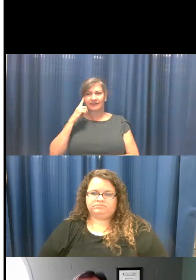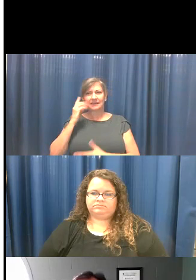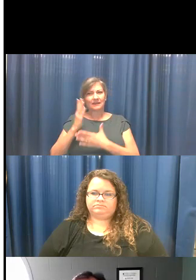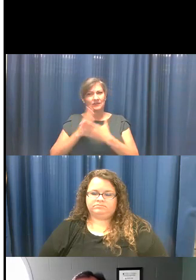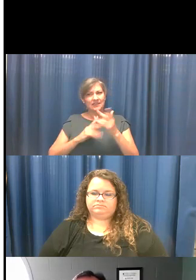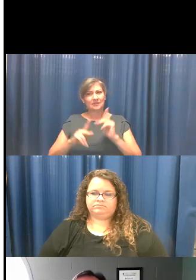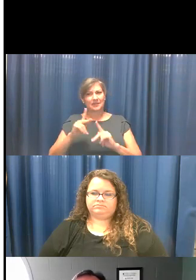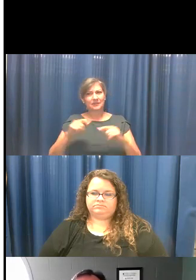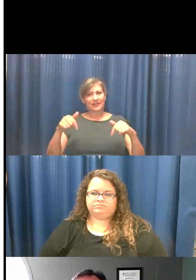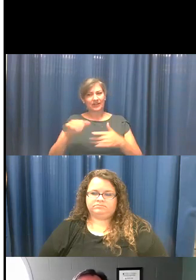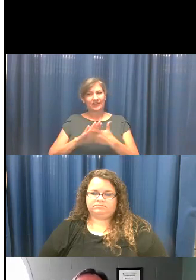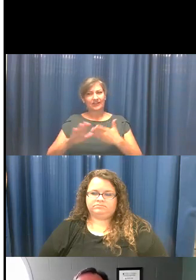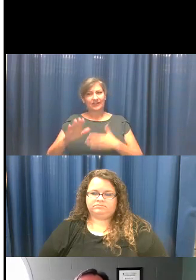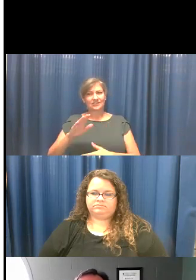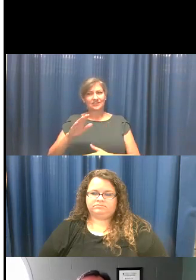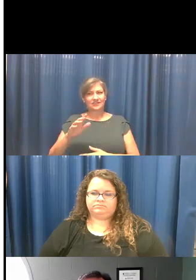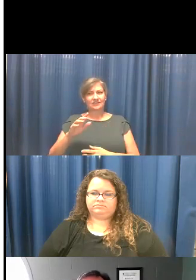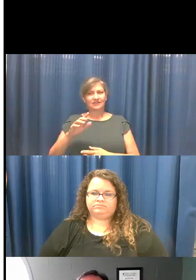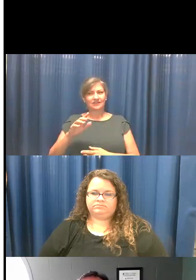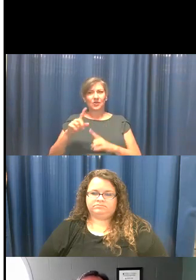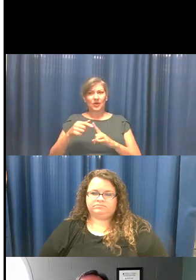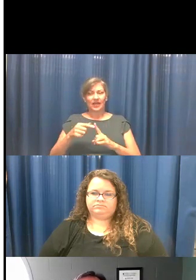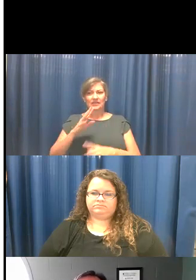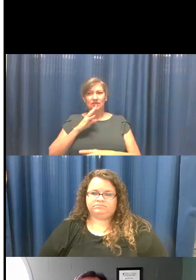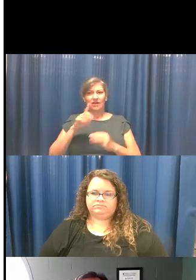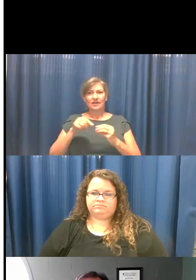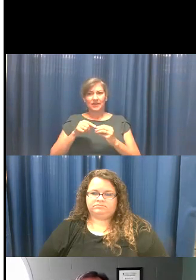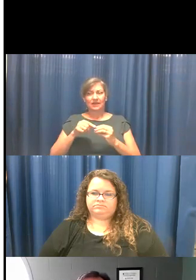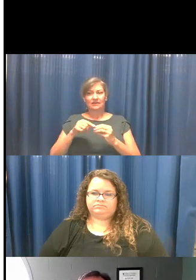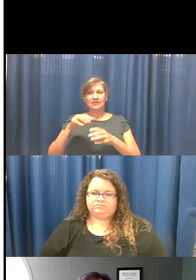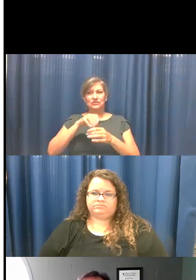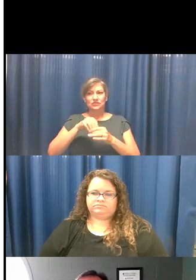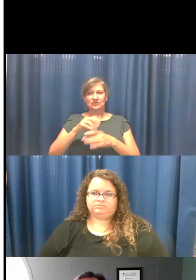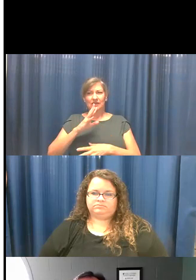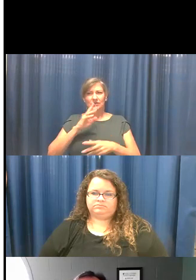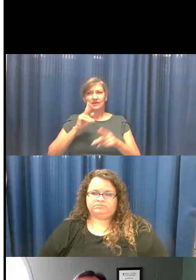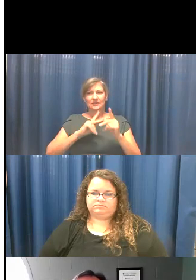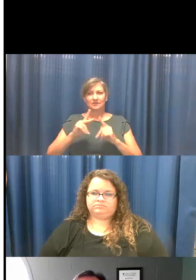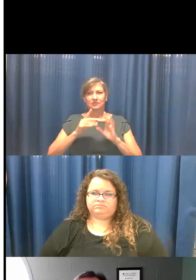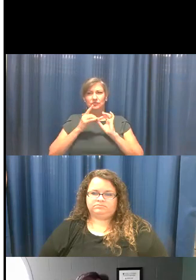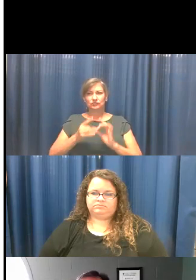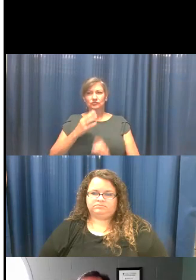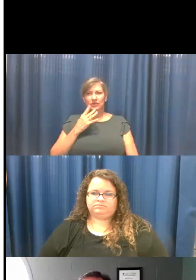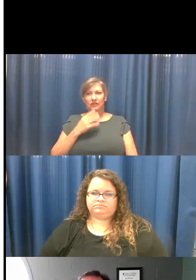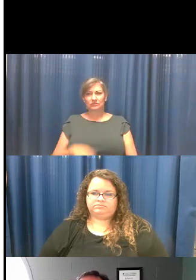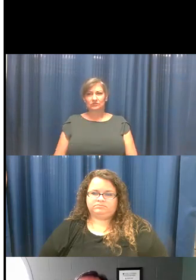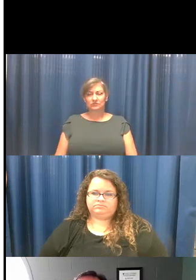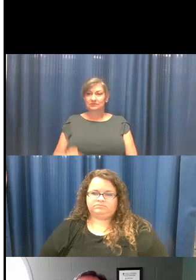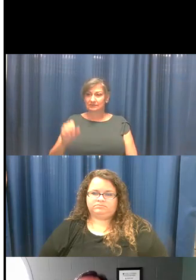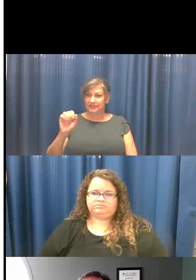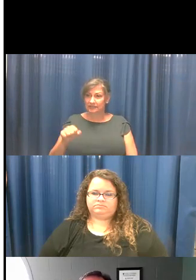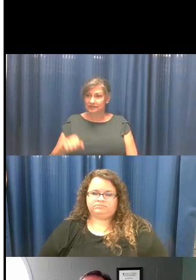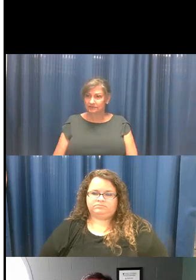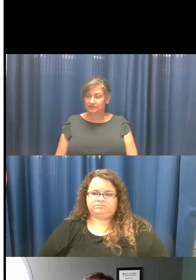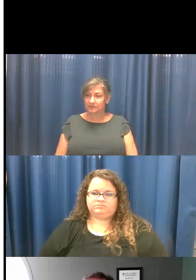possibly who think that when I talk about inclusion, I'm talking about people of color, and I am. And I'm also talking